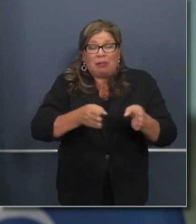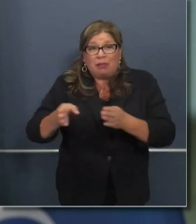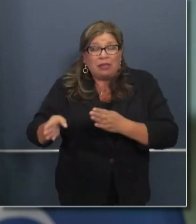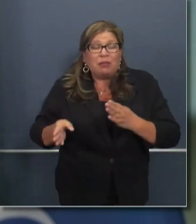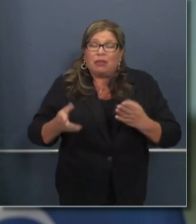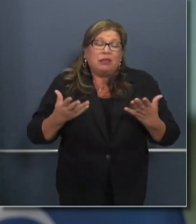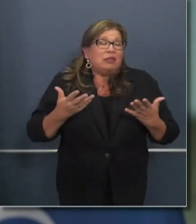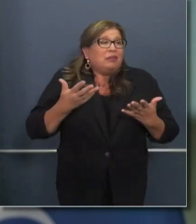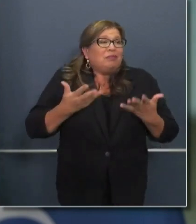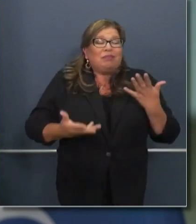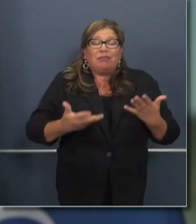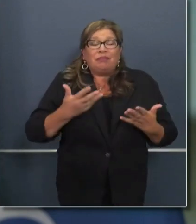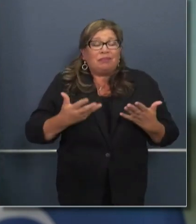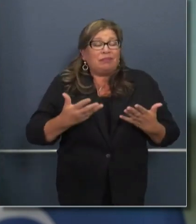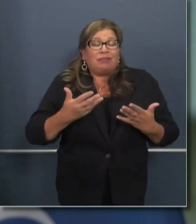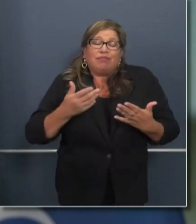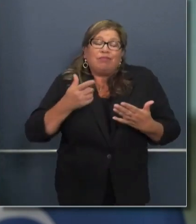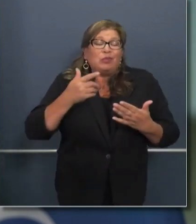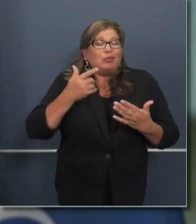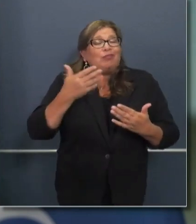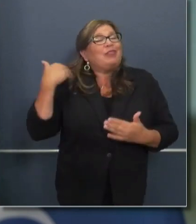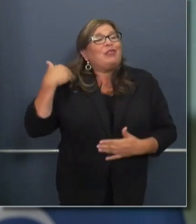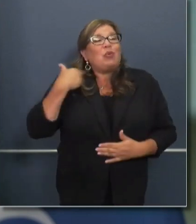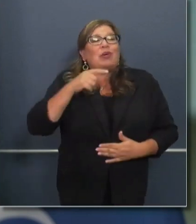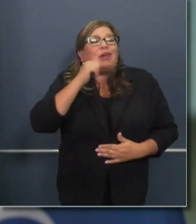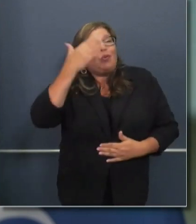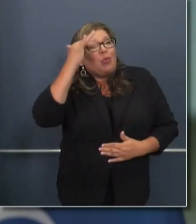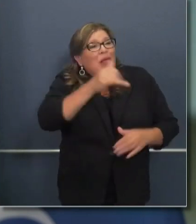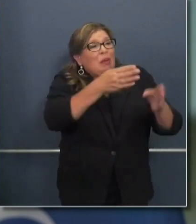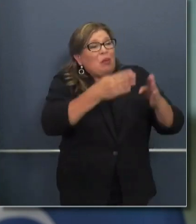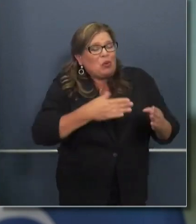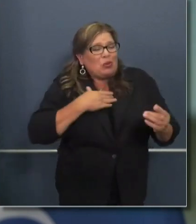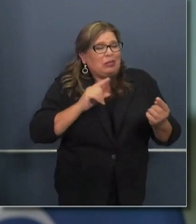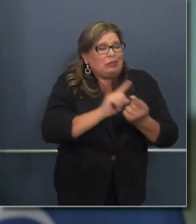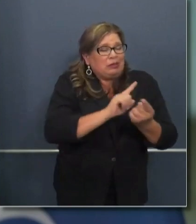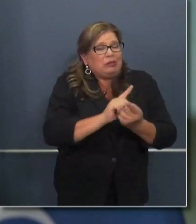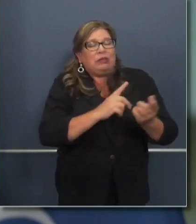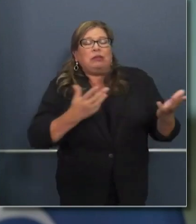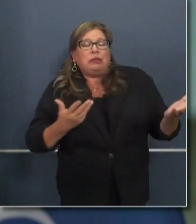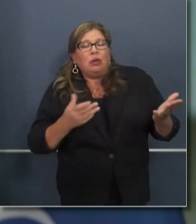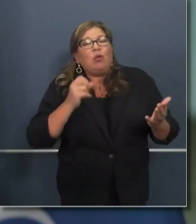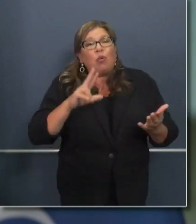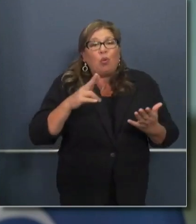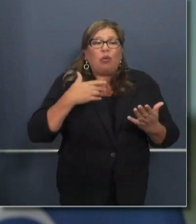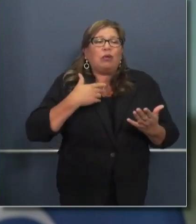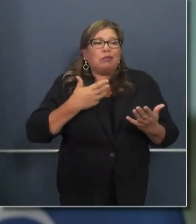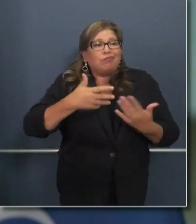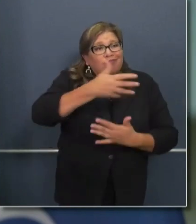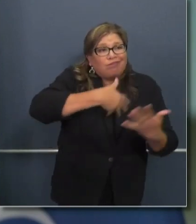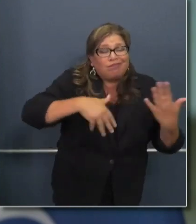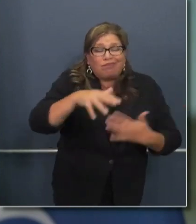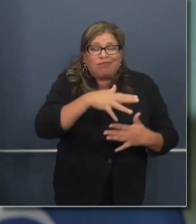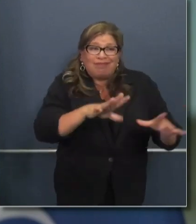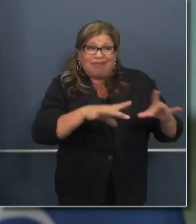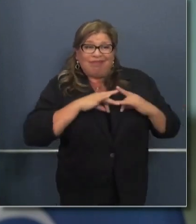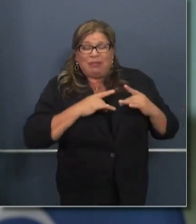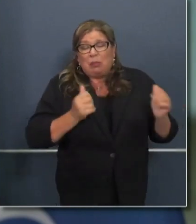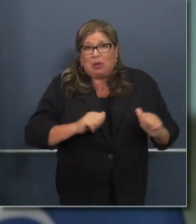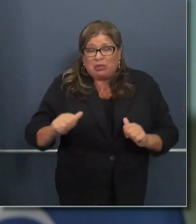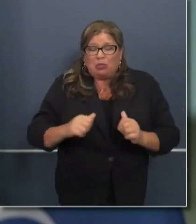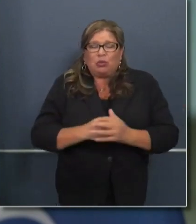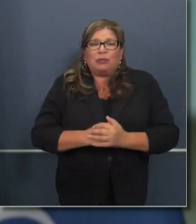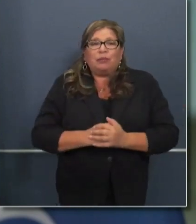otherwise may not have been previous to our modification of the stay-at-home order. The reason we're doing this